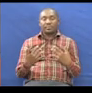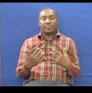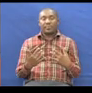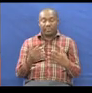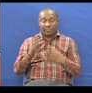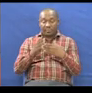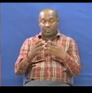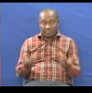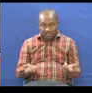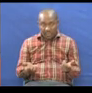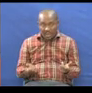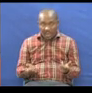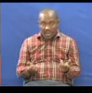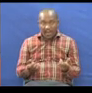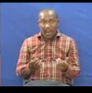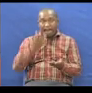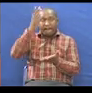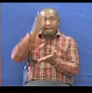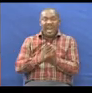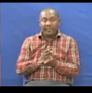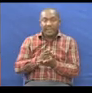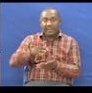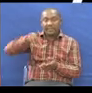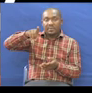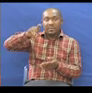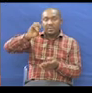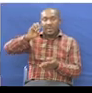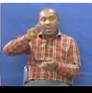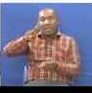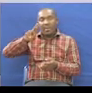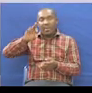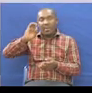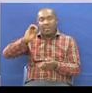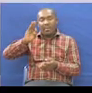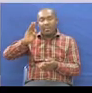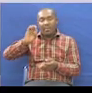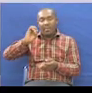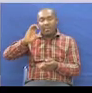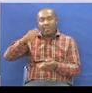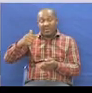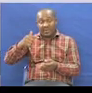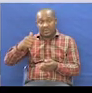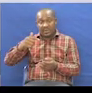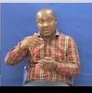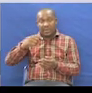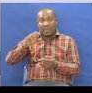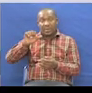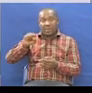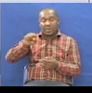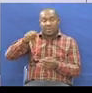to the perfect square. Perfect square. I'm rubbing here. I won't take much time. Quadratic